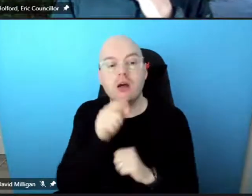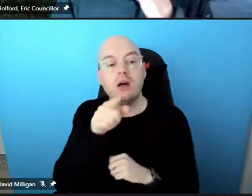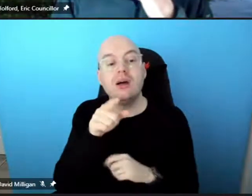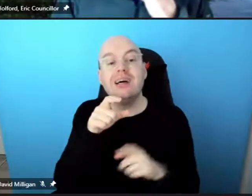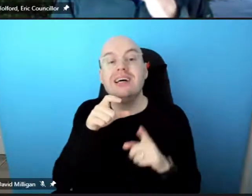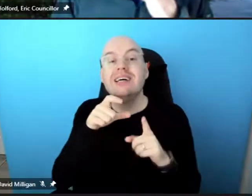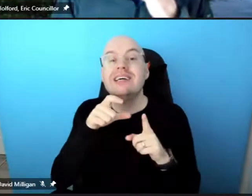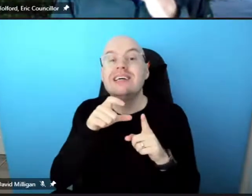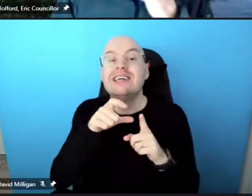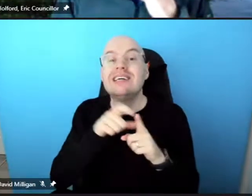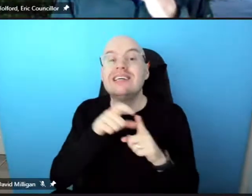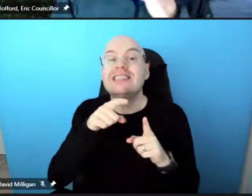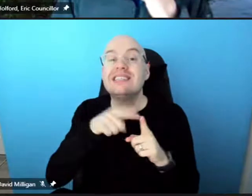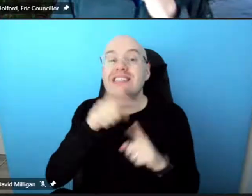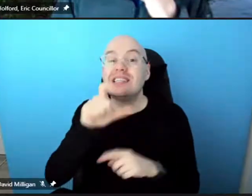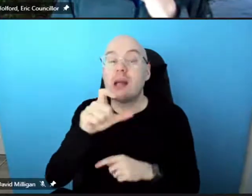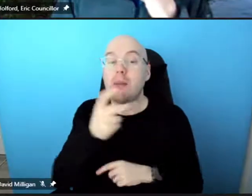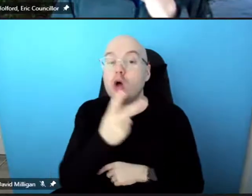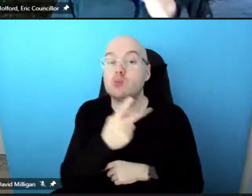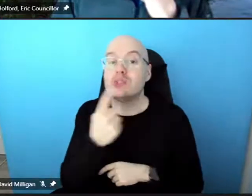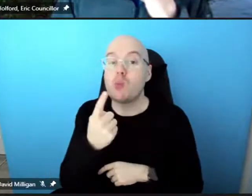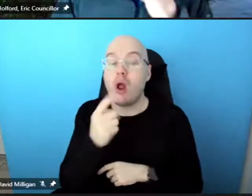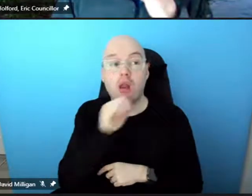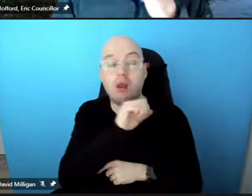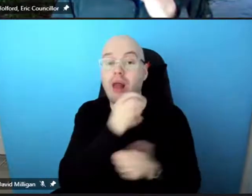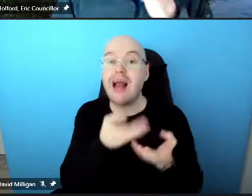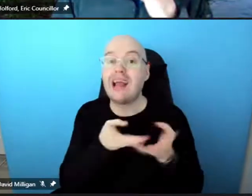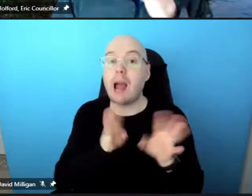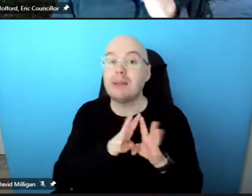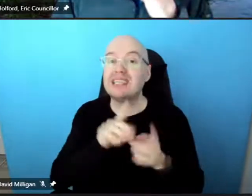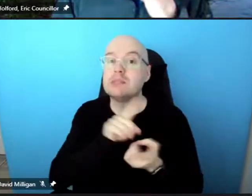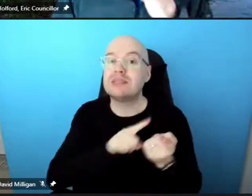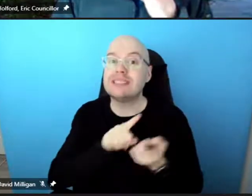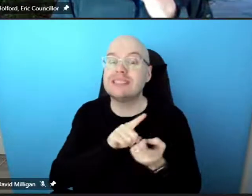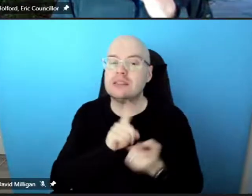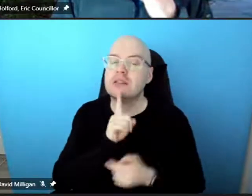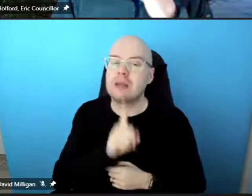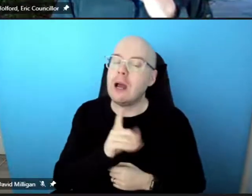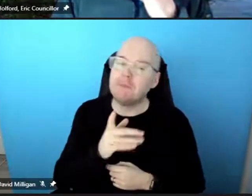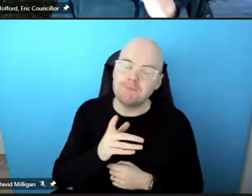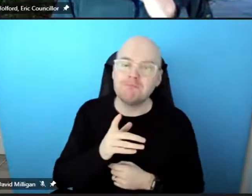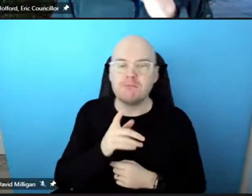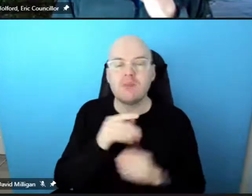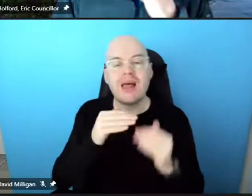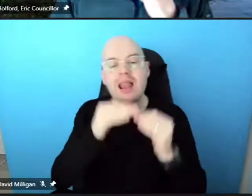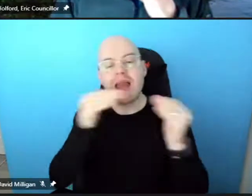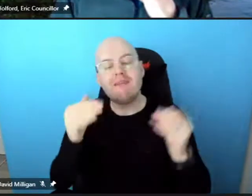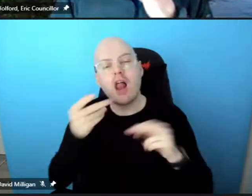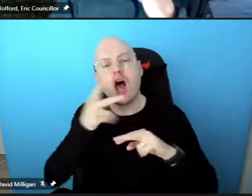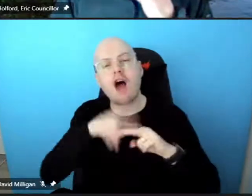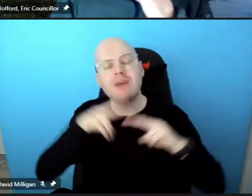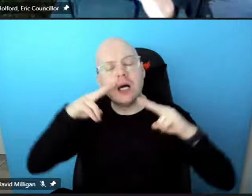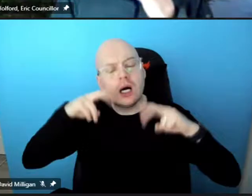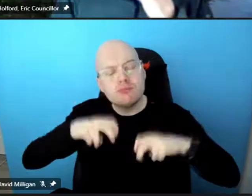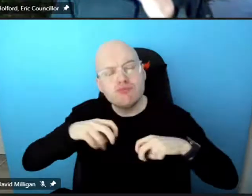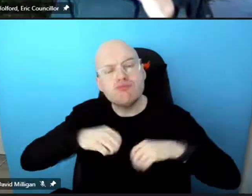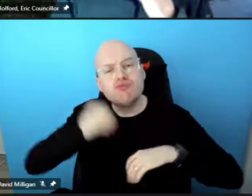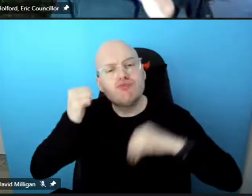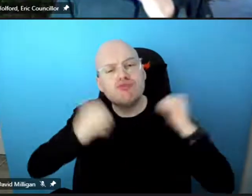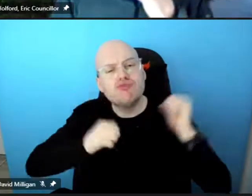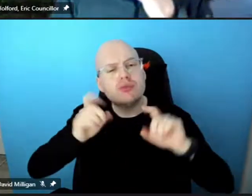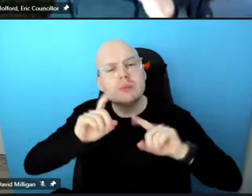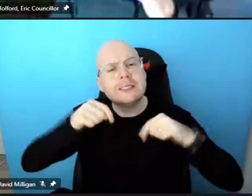Cabinet meeting, it was highlighted that there probably wasn't the level of scrutiny around these reports within